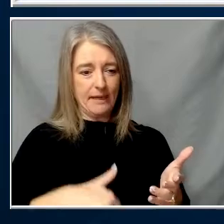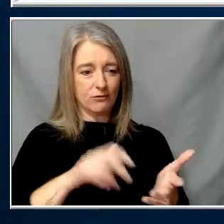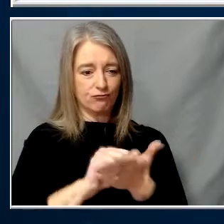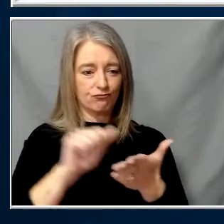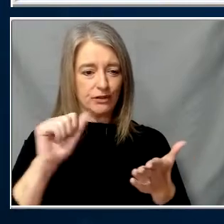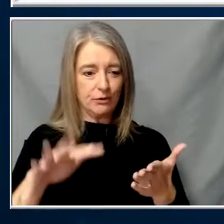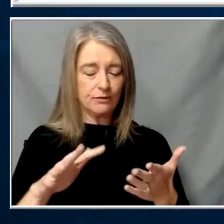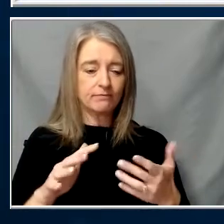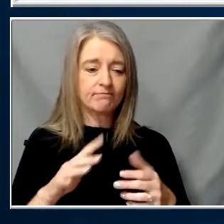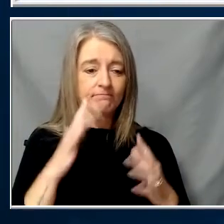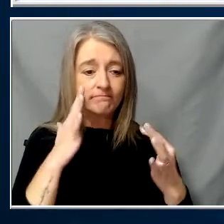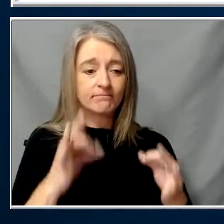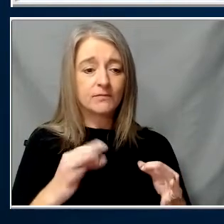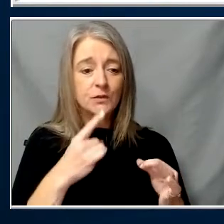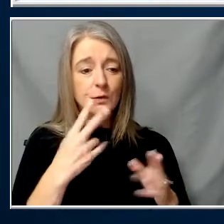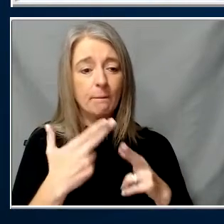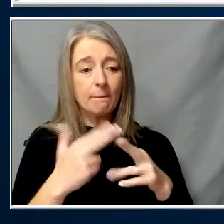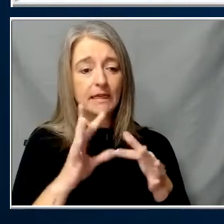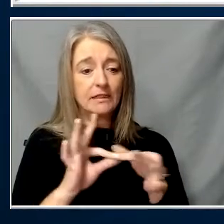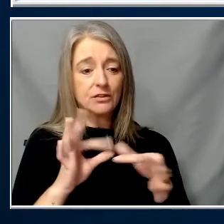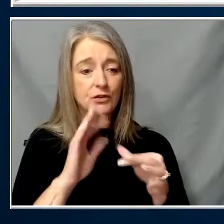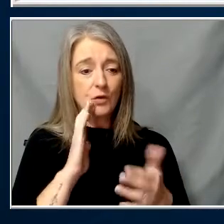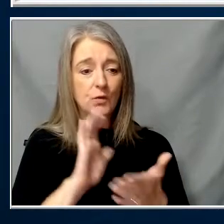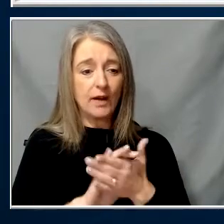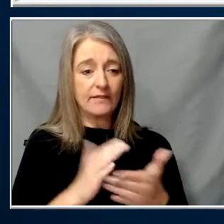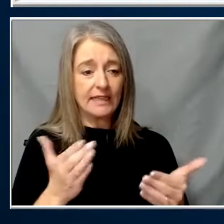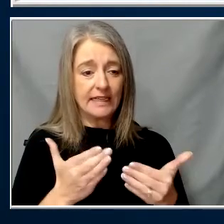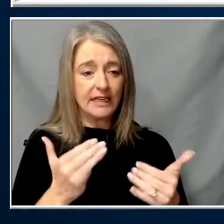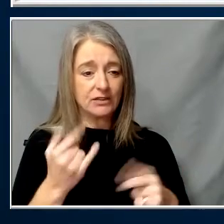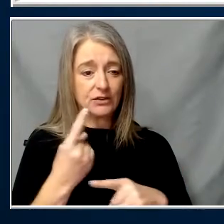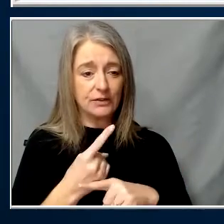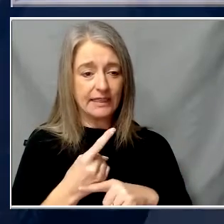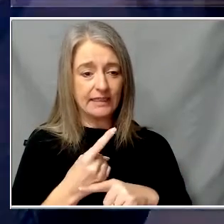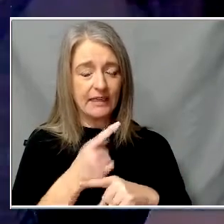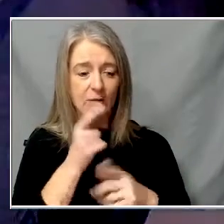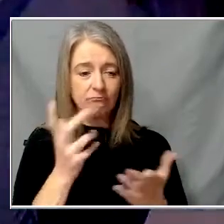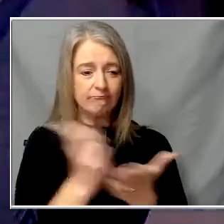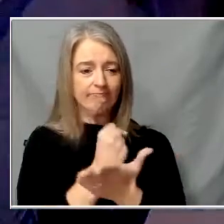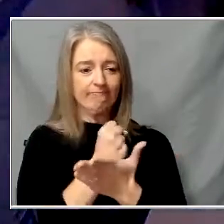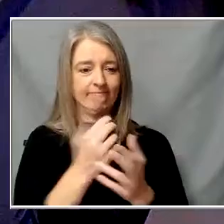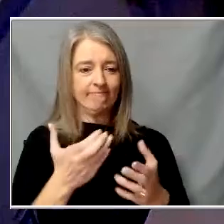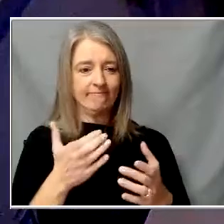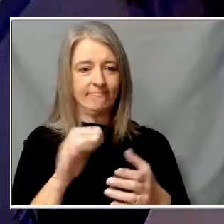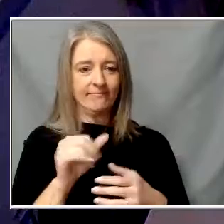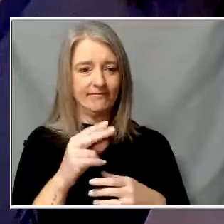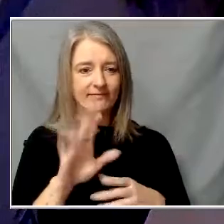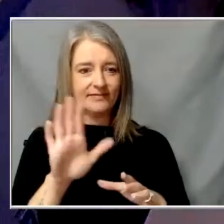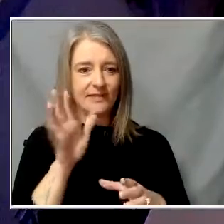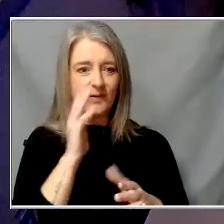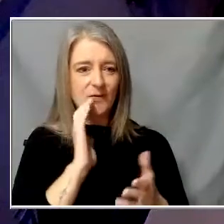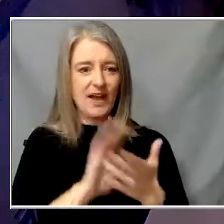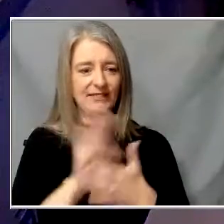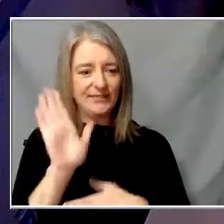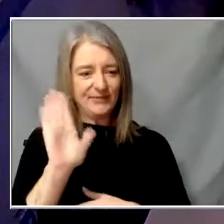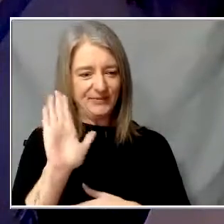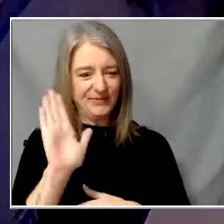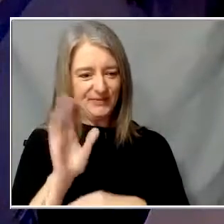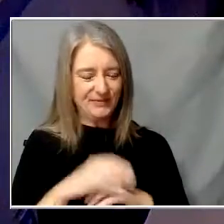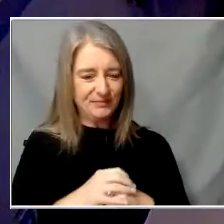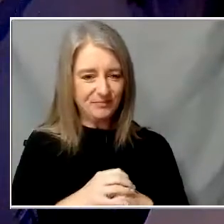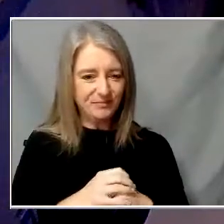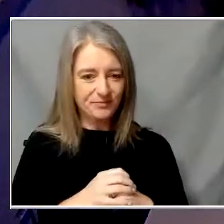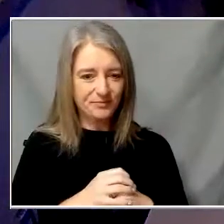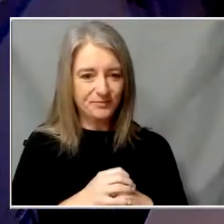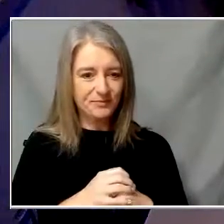You mentioned your wife, and she is here today. And I'm sorry, I'm not going to miss the chance to take a peek into our control room where our guys are. And